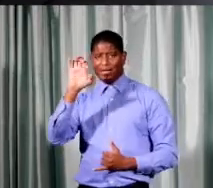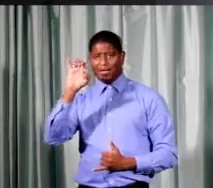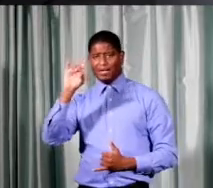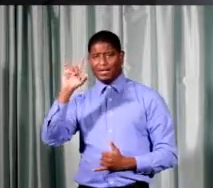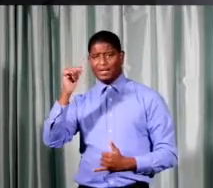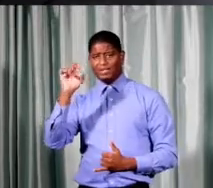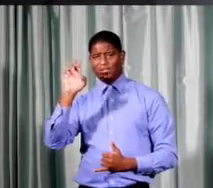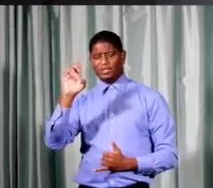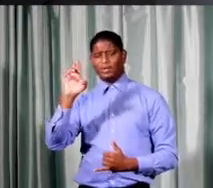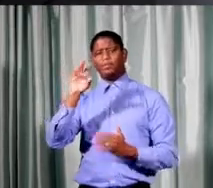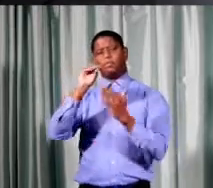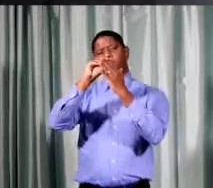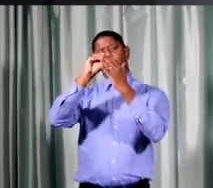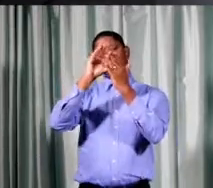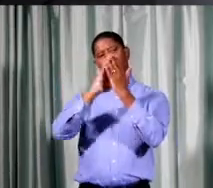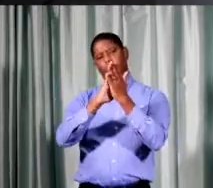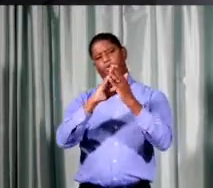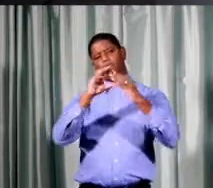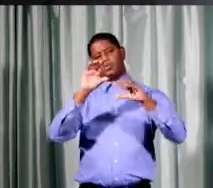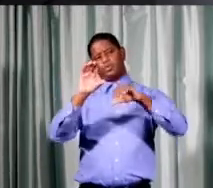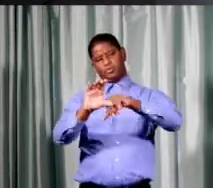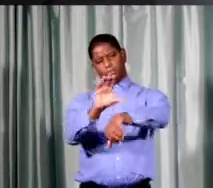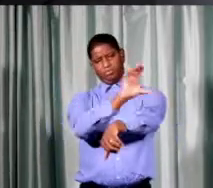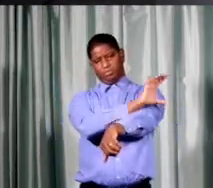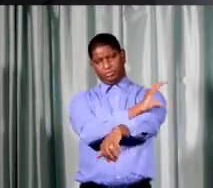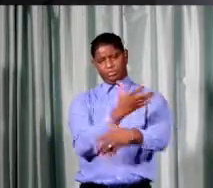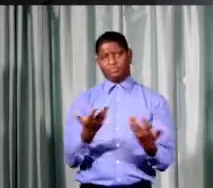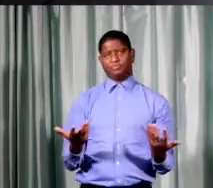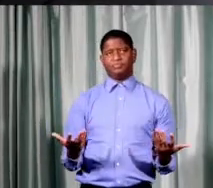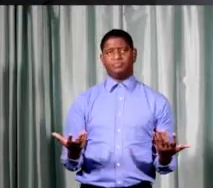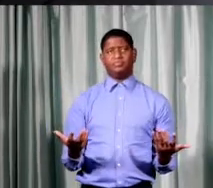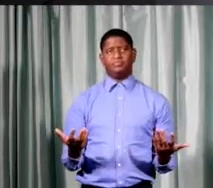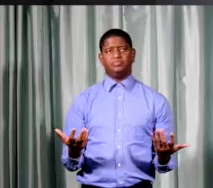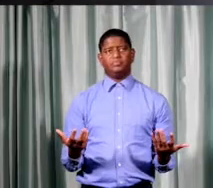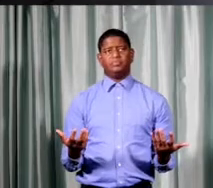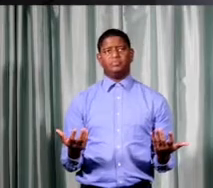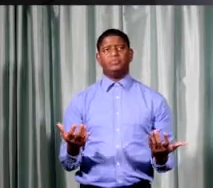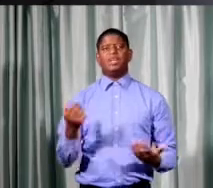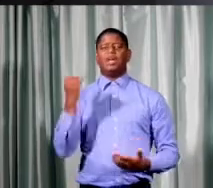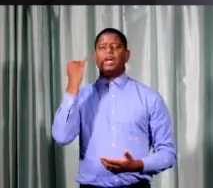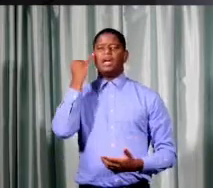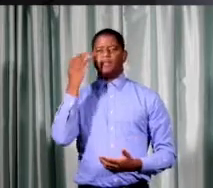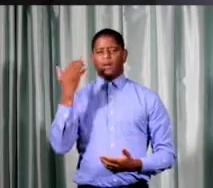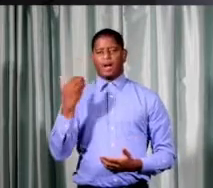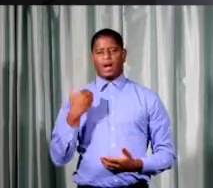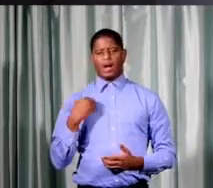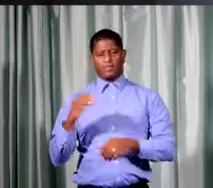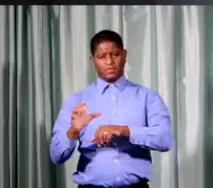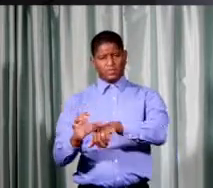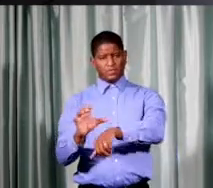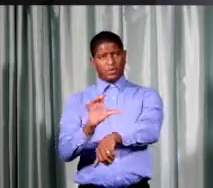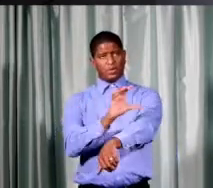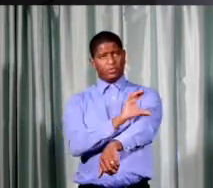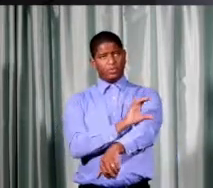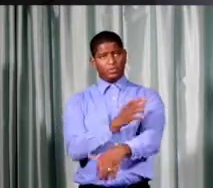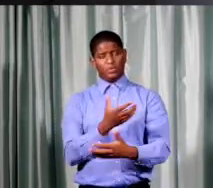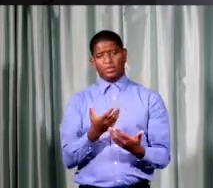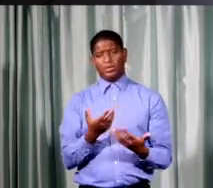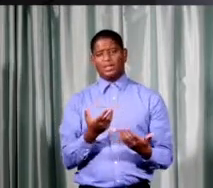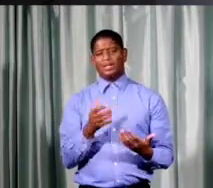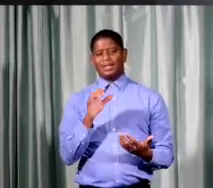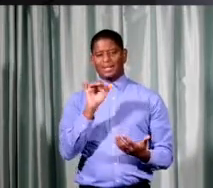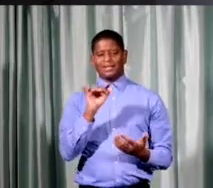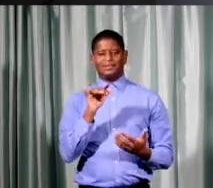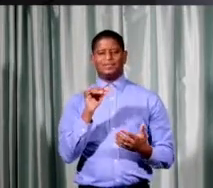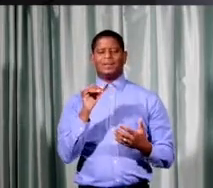The accounts, just so you know, if you're using the computer system, they build intelligence into